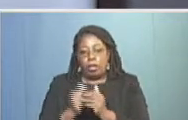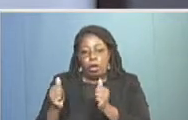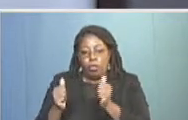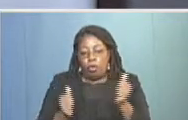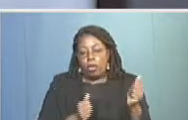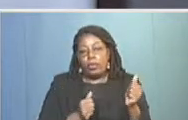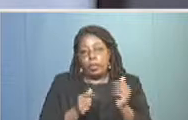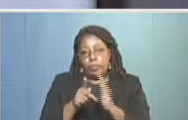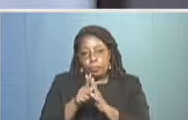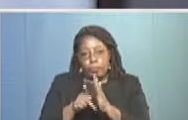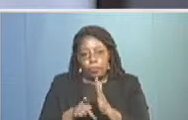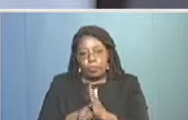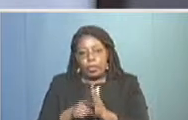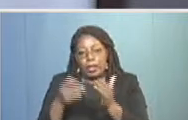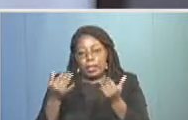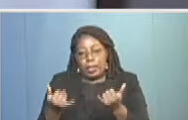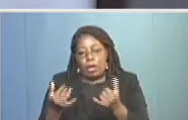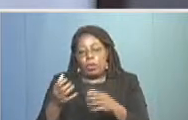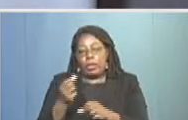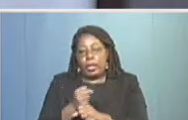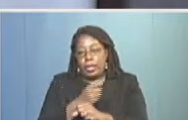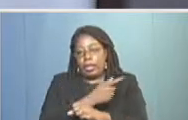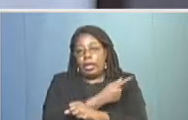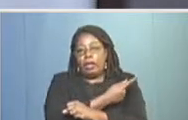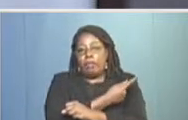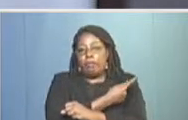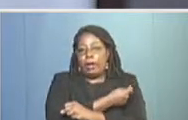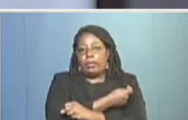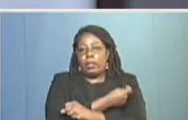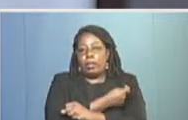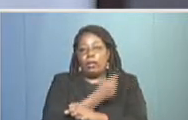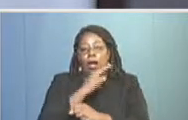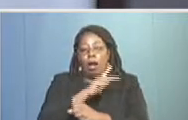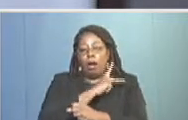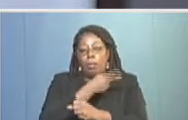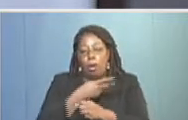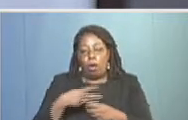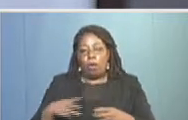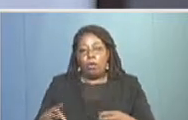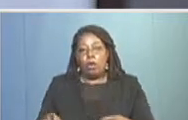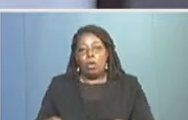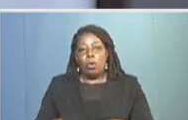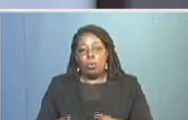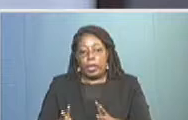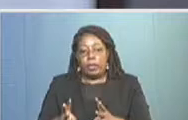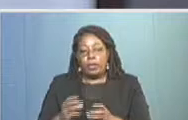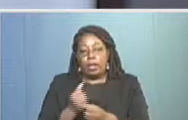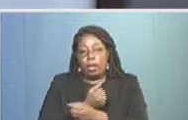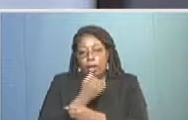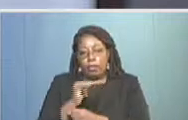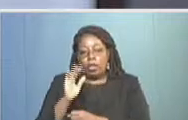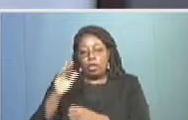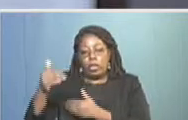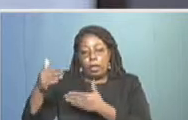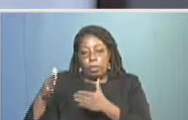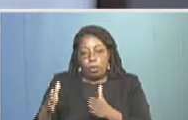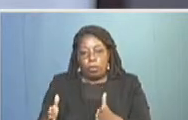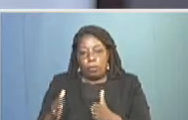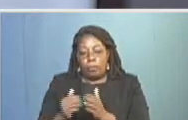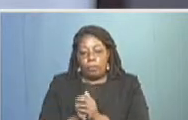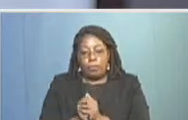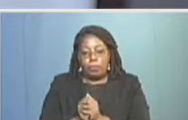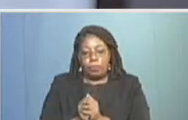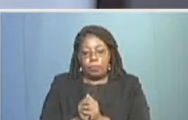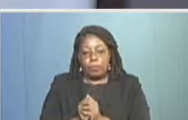protocols and now getting vaccinated are powerful ways of loving your neighbor,